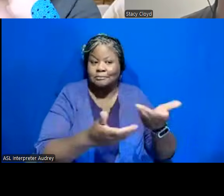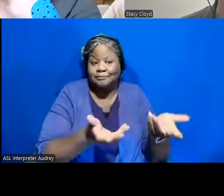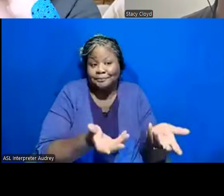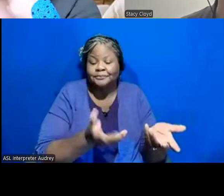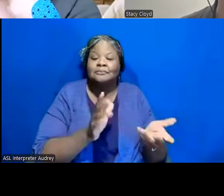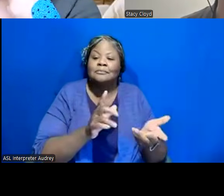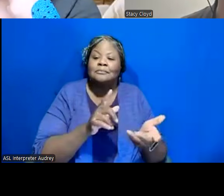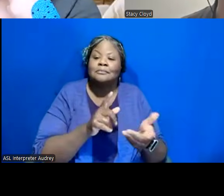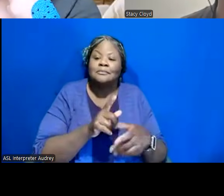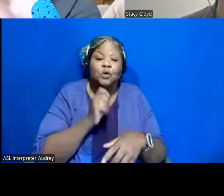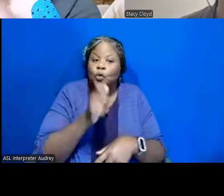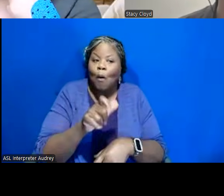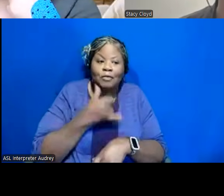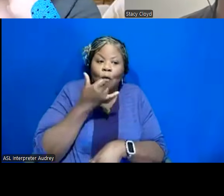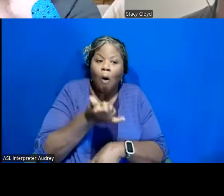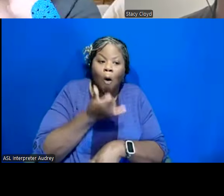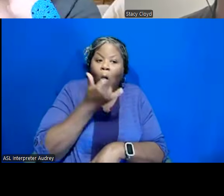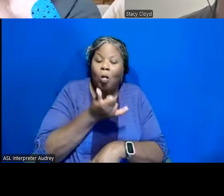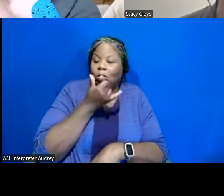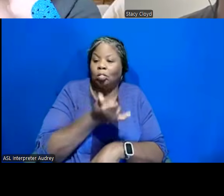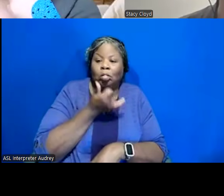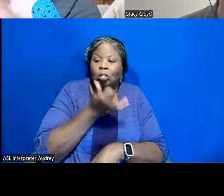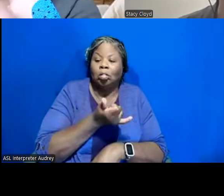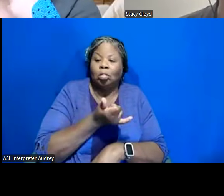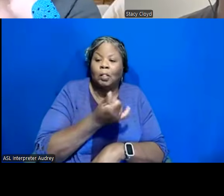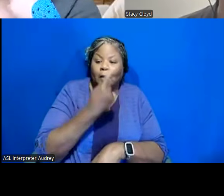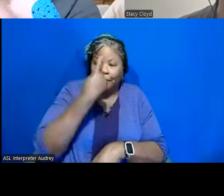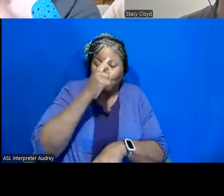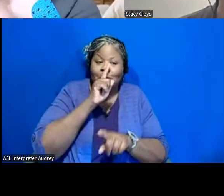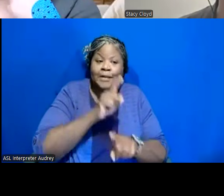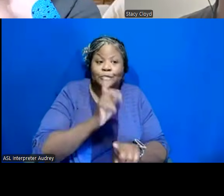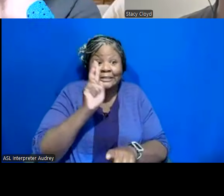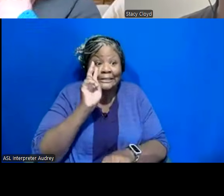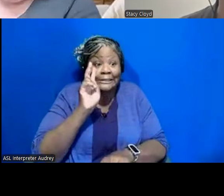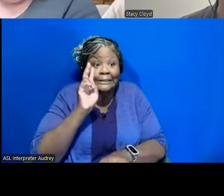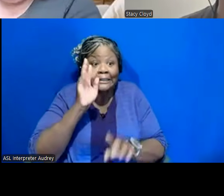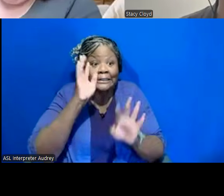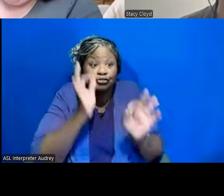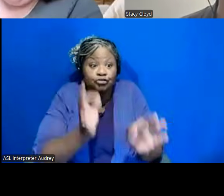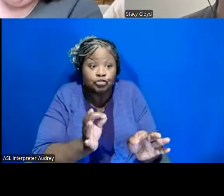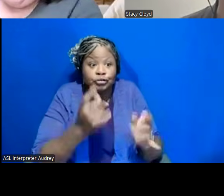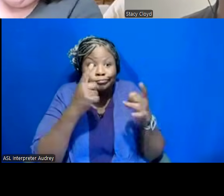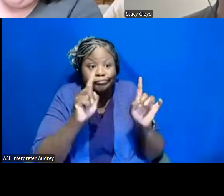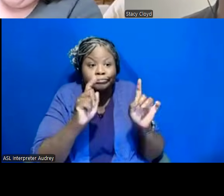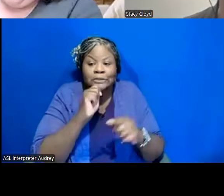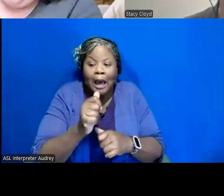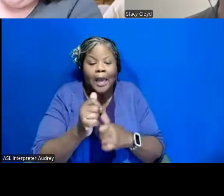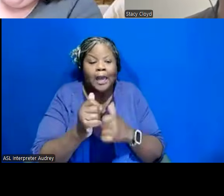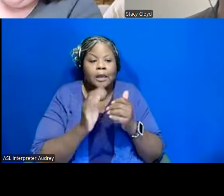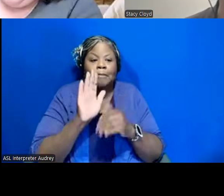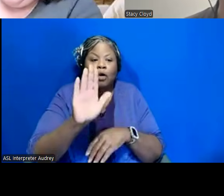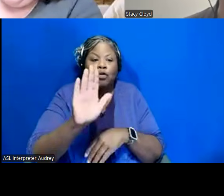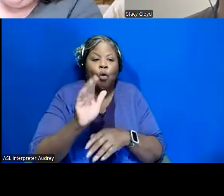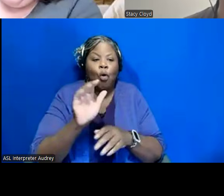And therefore, you might not have to call regularly to see if that waiver decision has been issued. That can kind of go on your